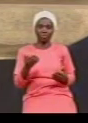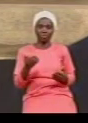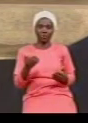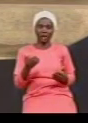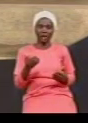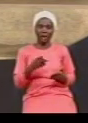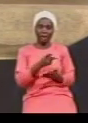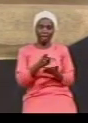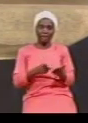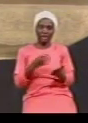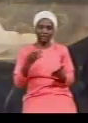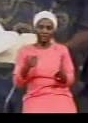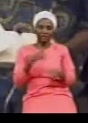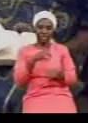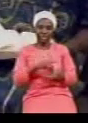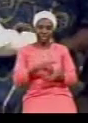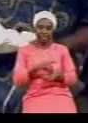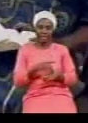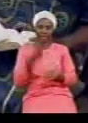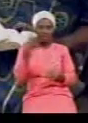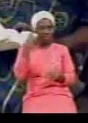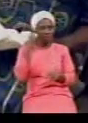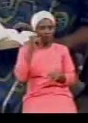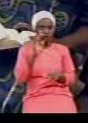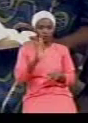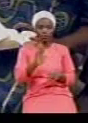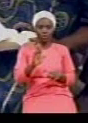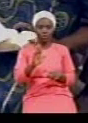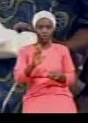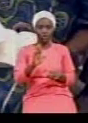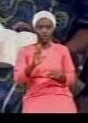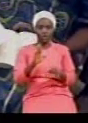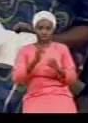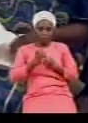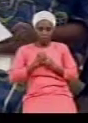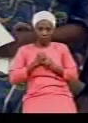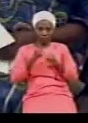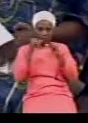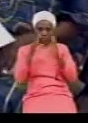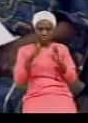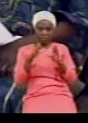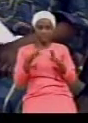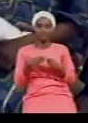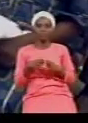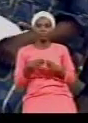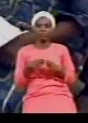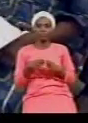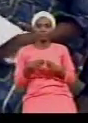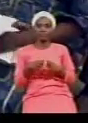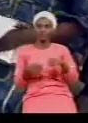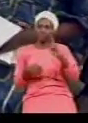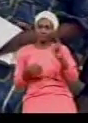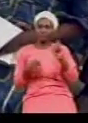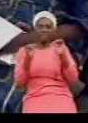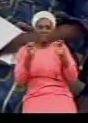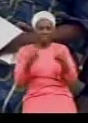earth for thy possession. Can we possess this country?